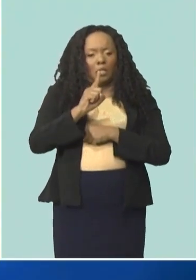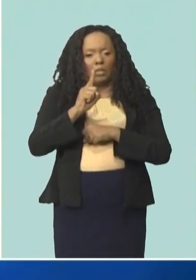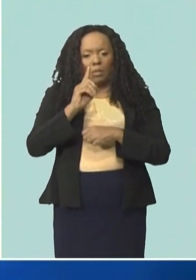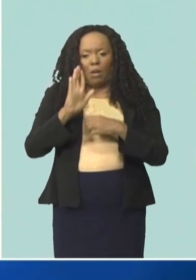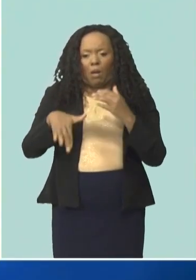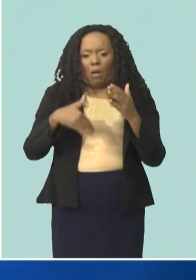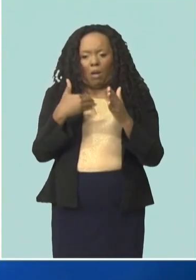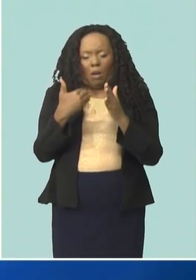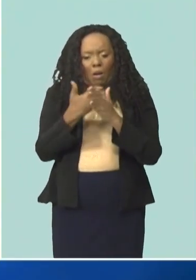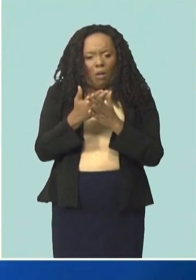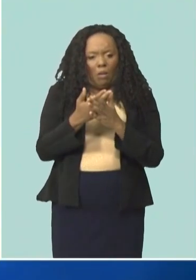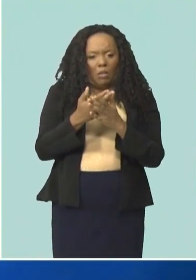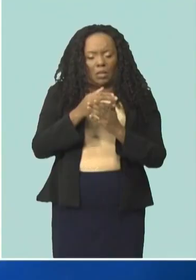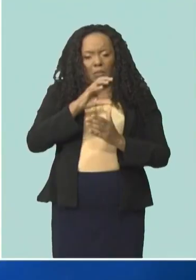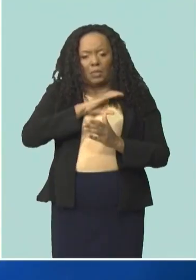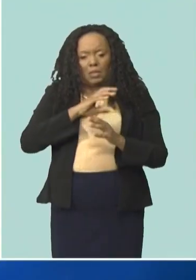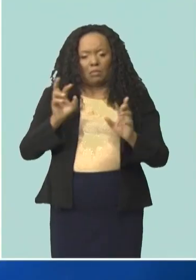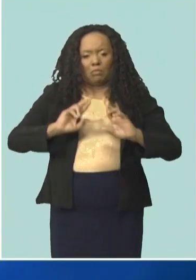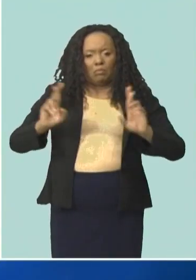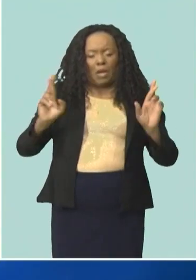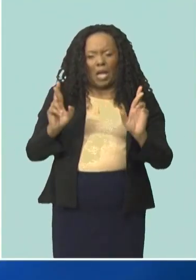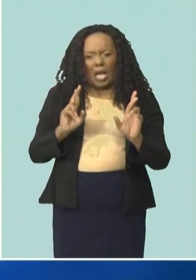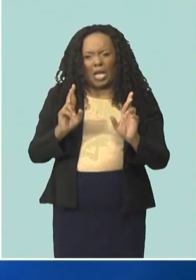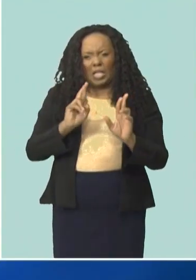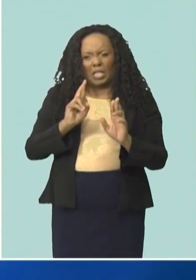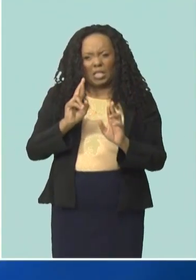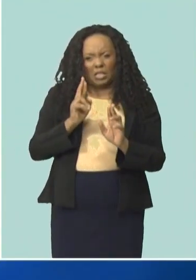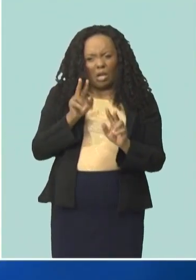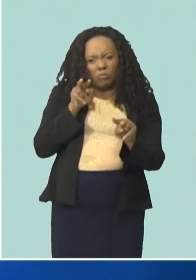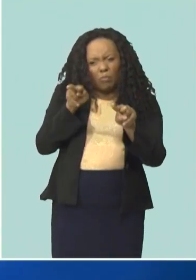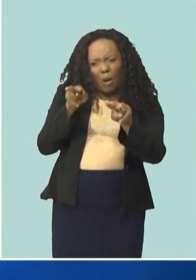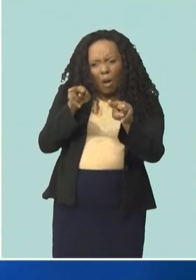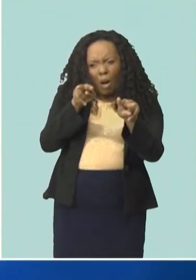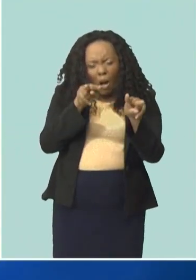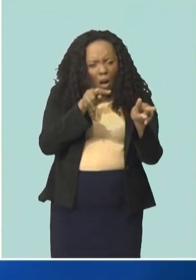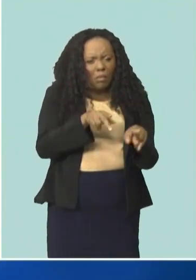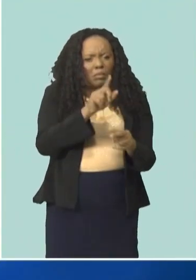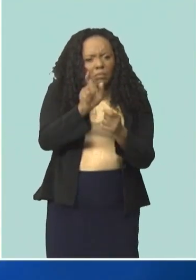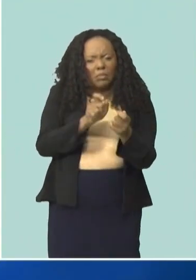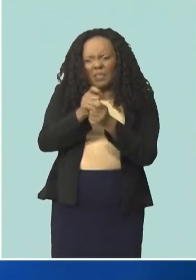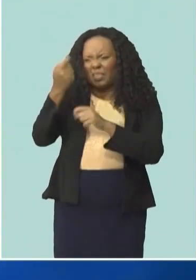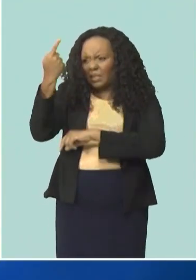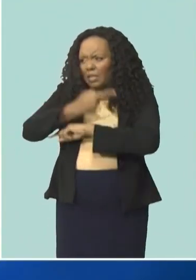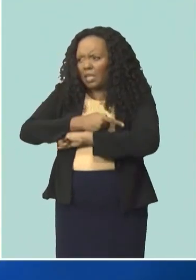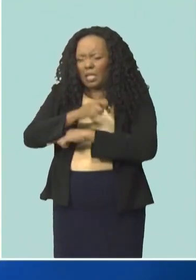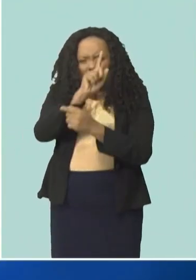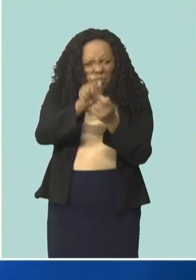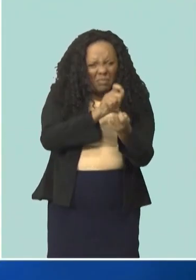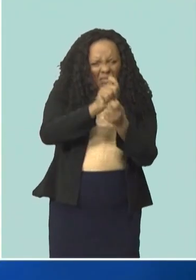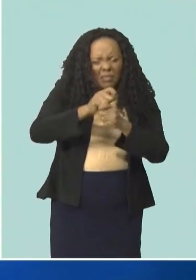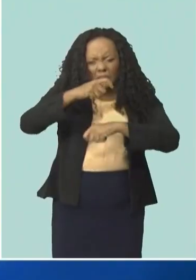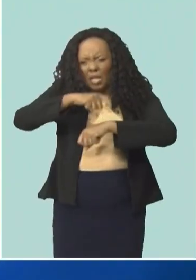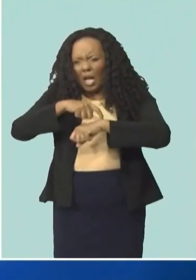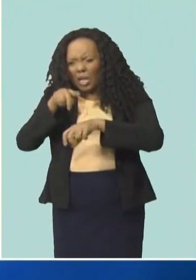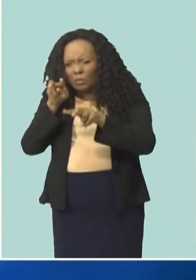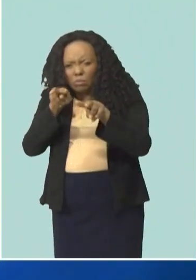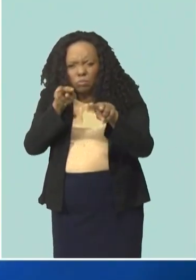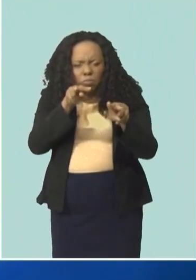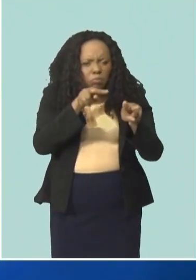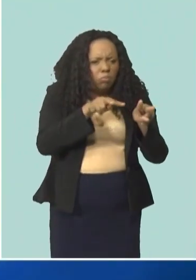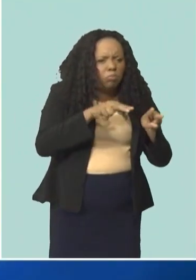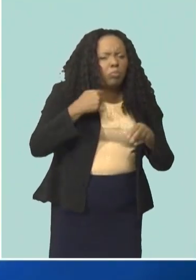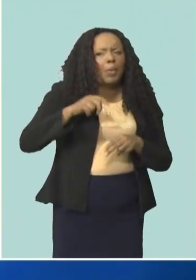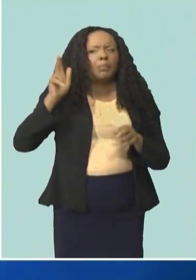place to target this activity on specific days and specific periods based on intelligence that